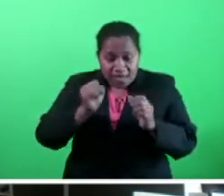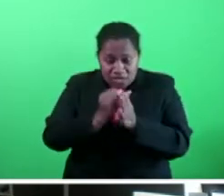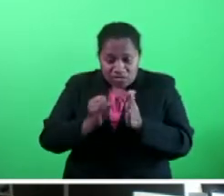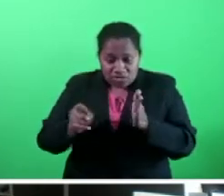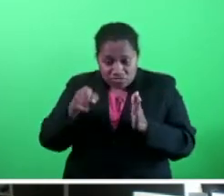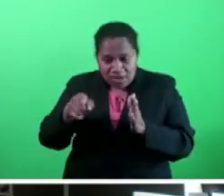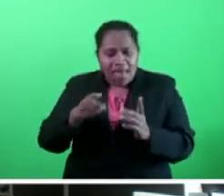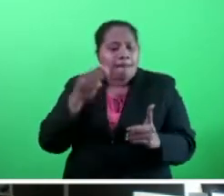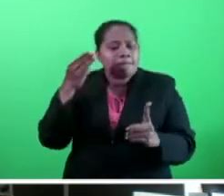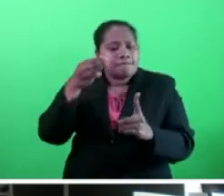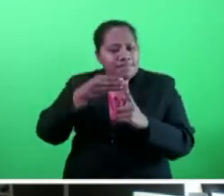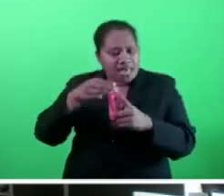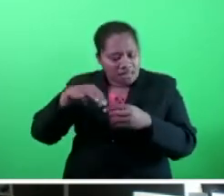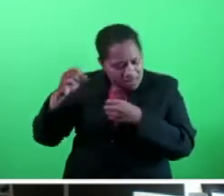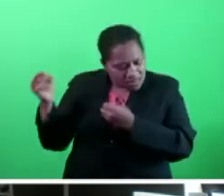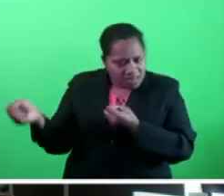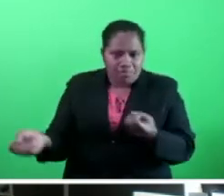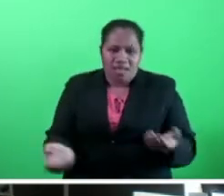possible.